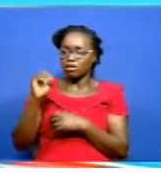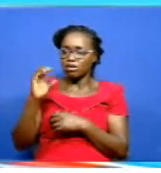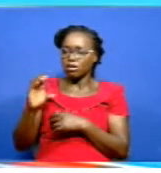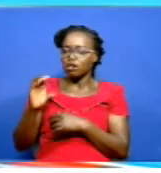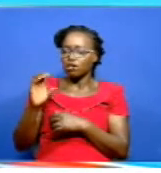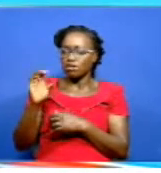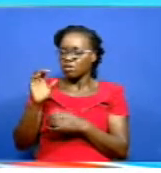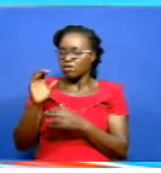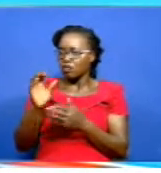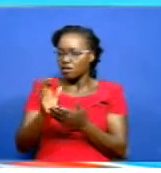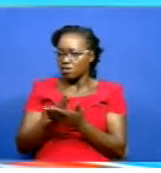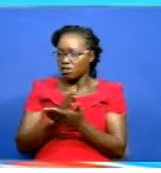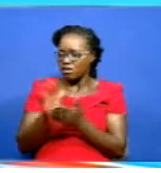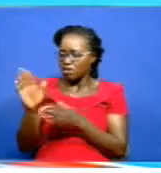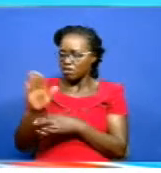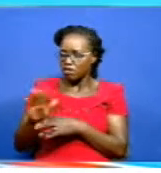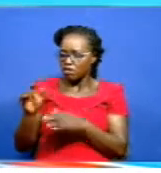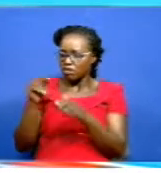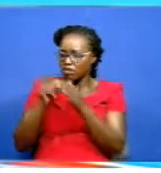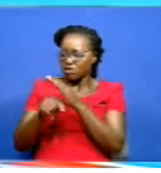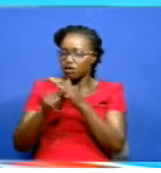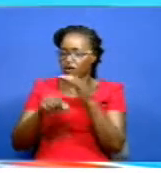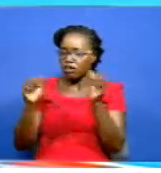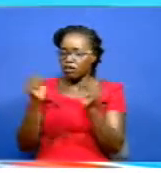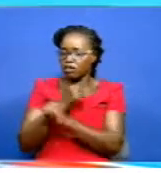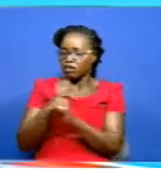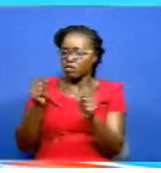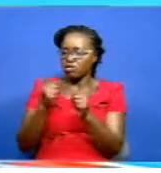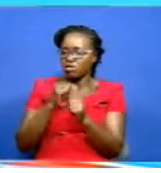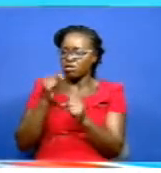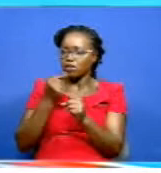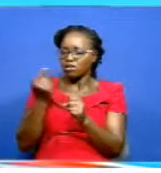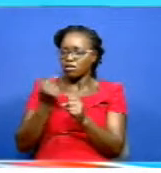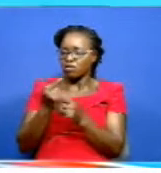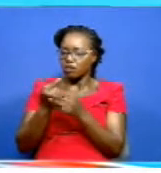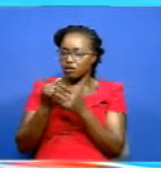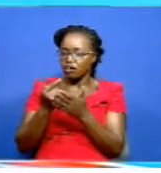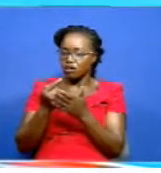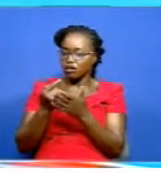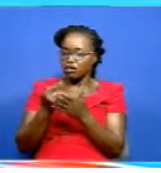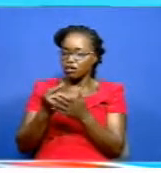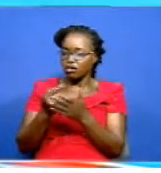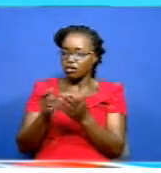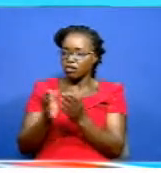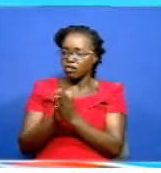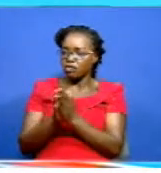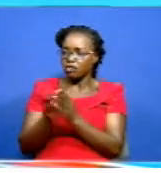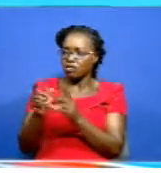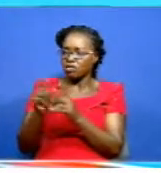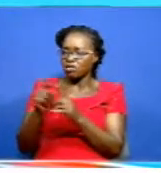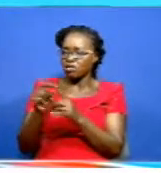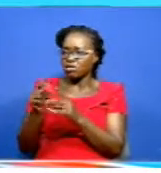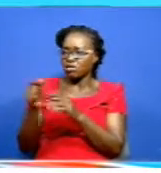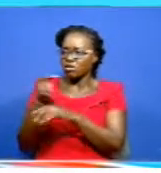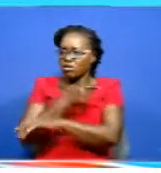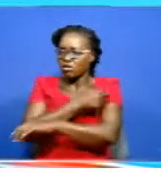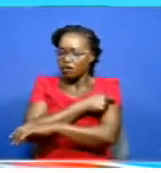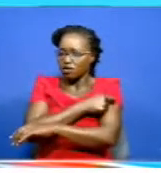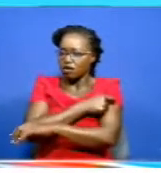some places which are not accessible. And not only are that accessible, now we have a vaccine that